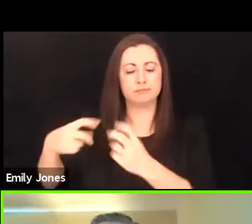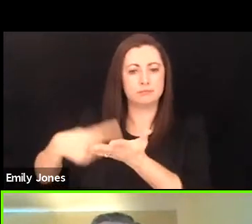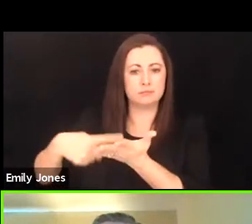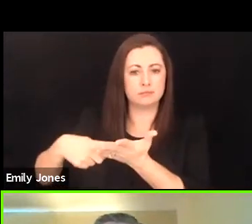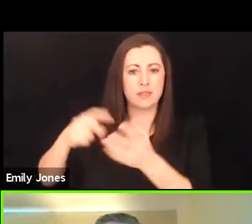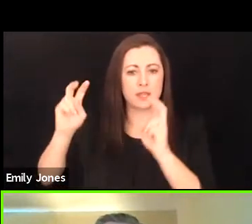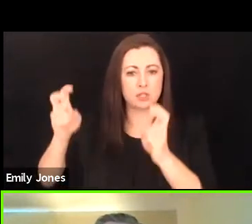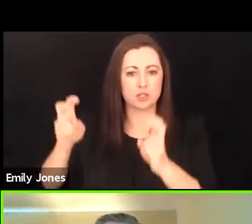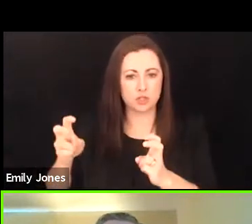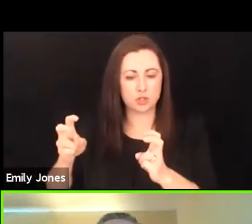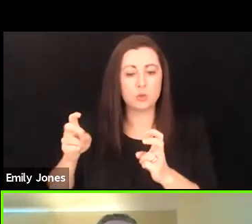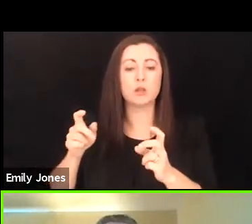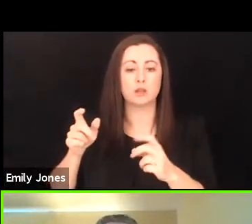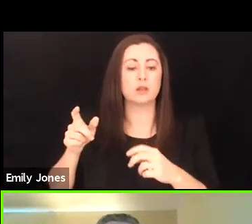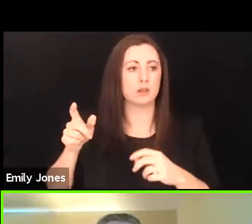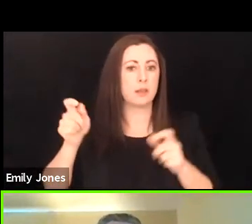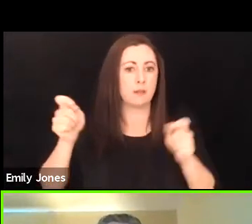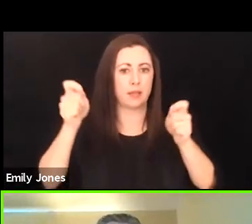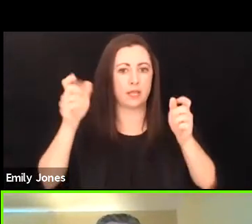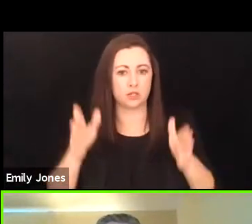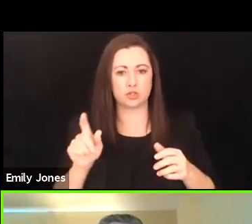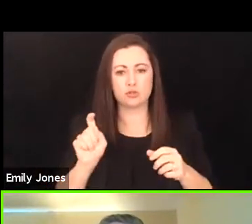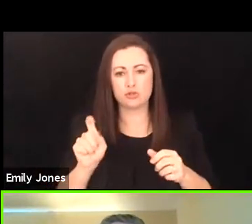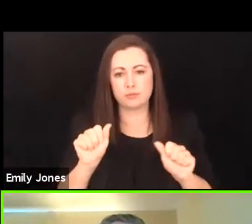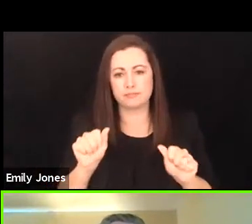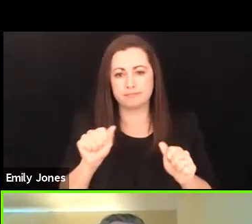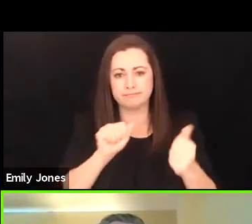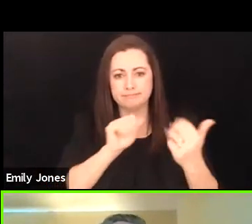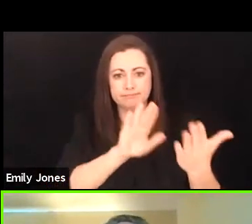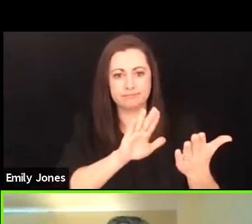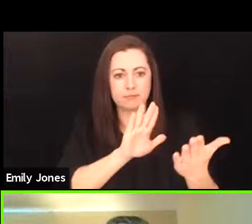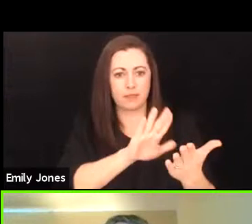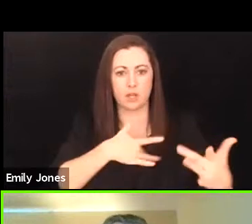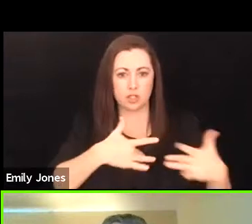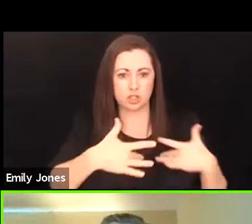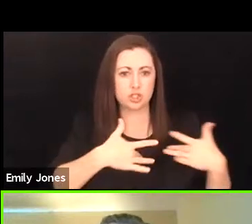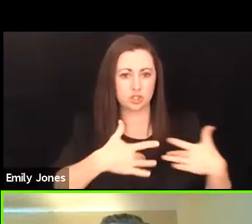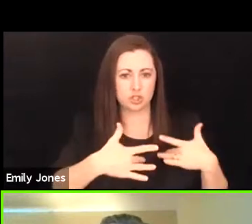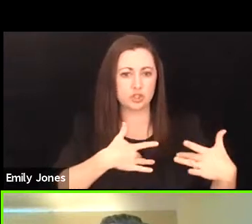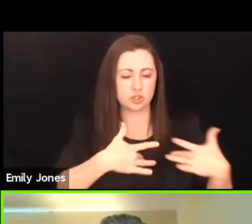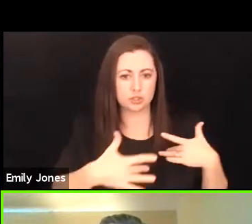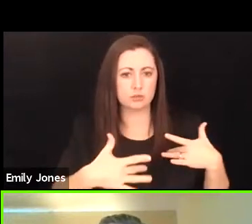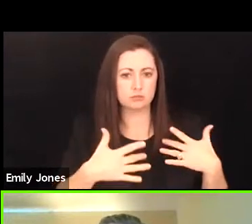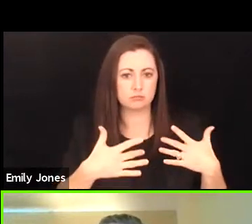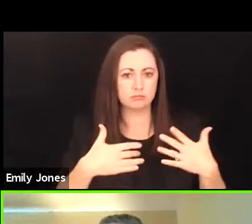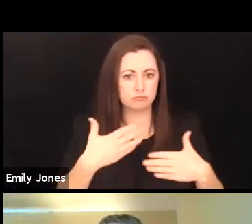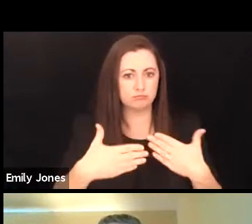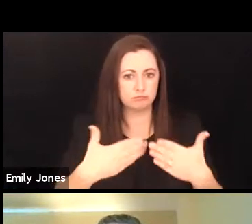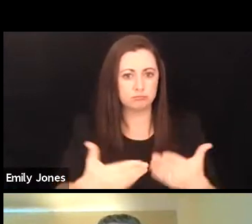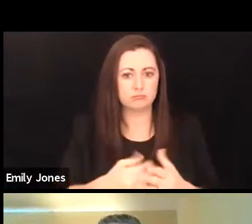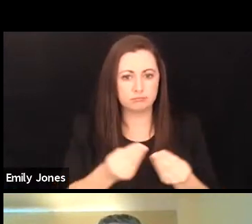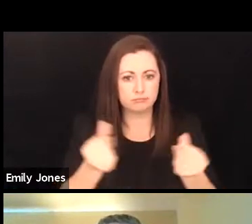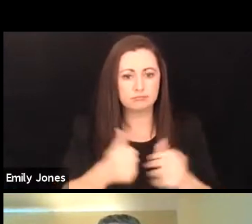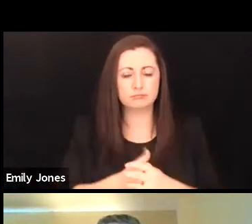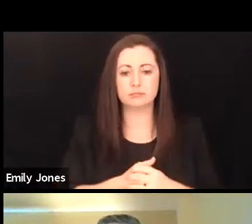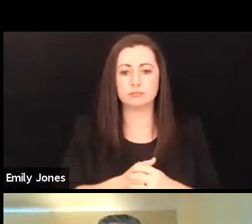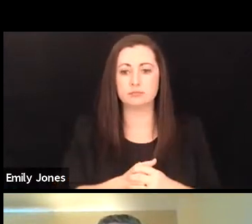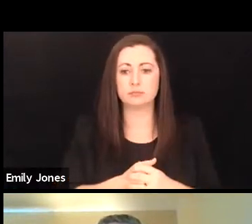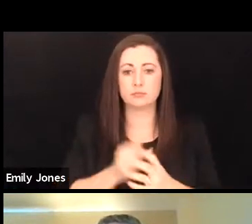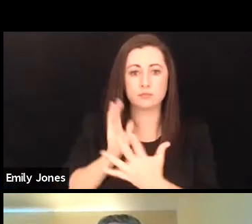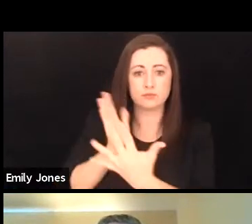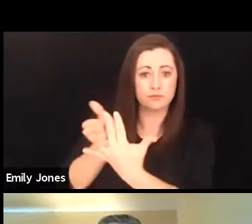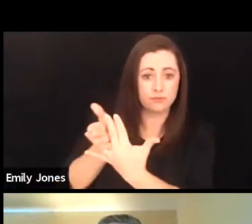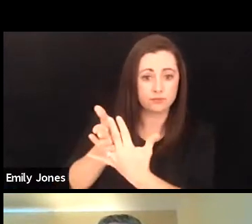should be able to address the concerns of that person readily. And Ryan, go ahead,